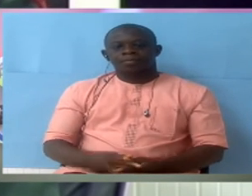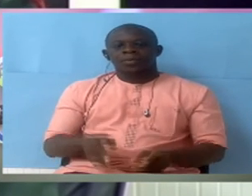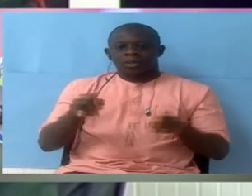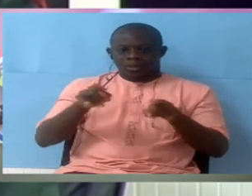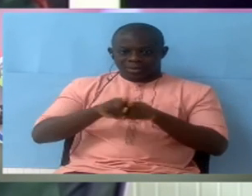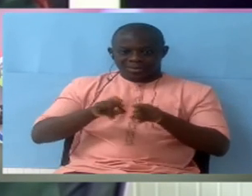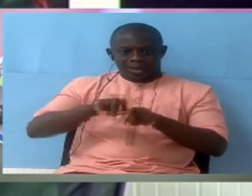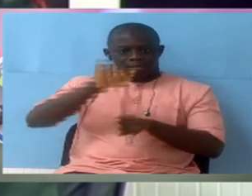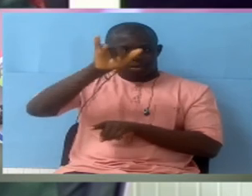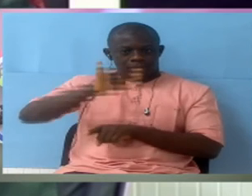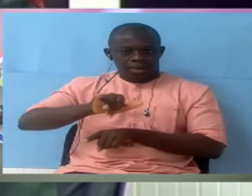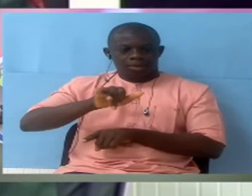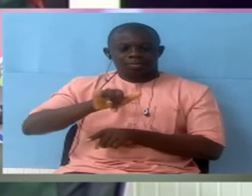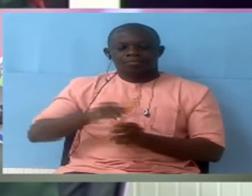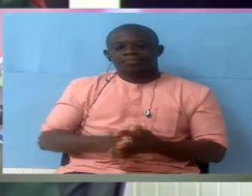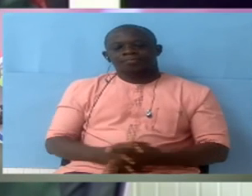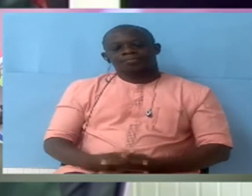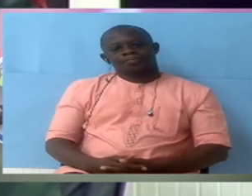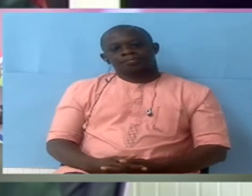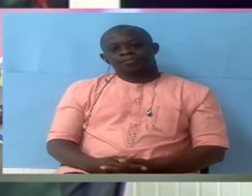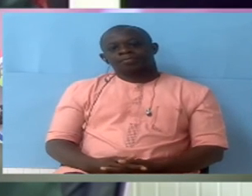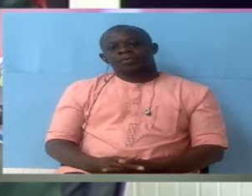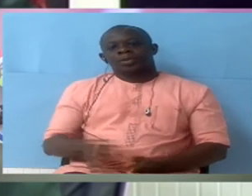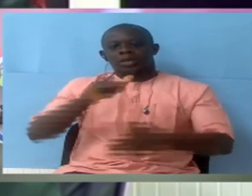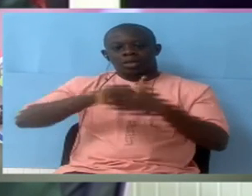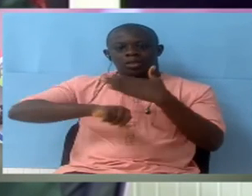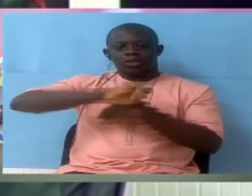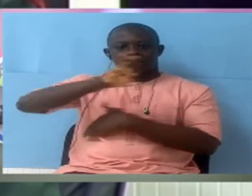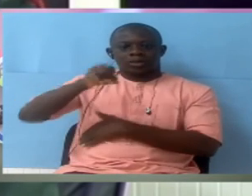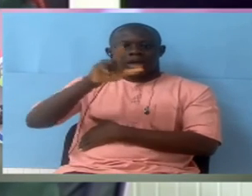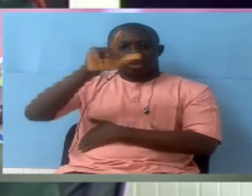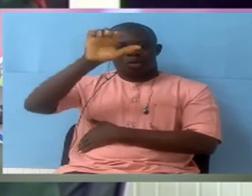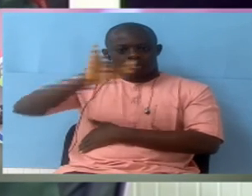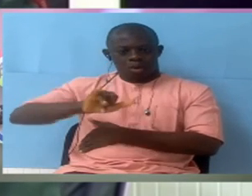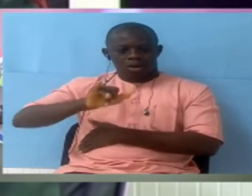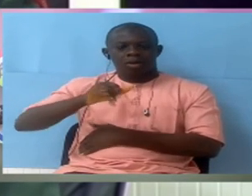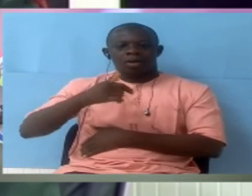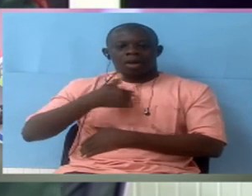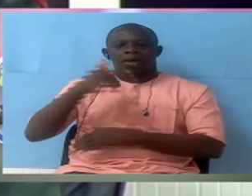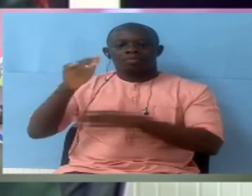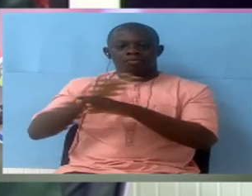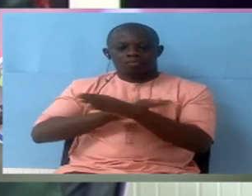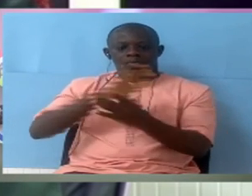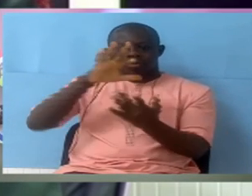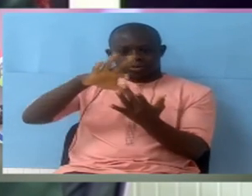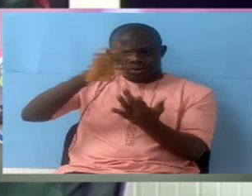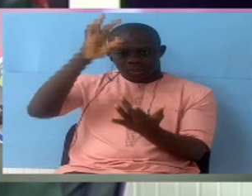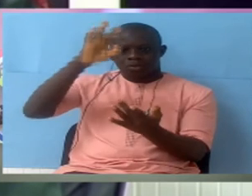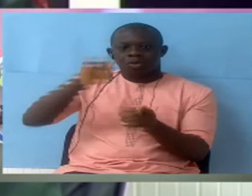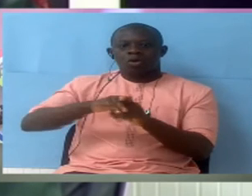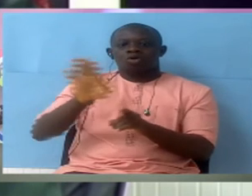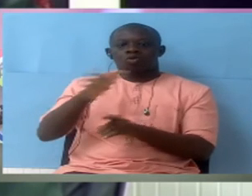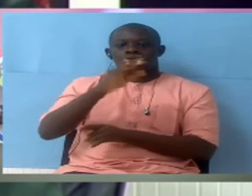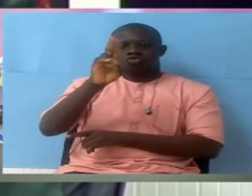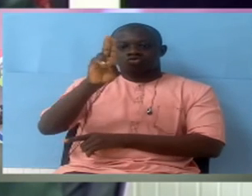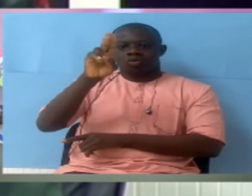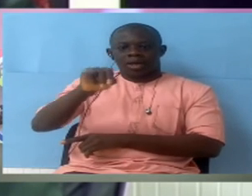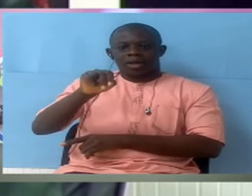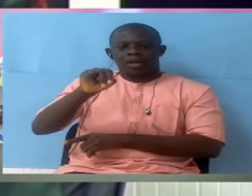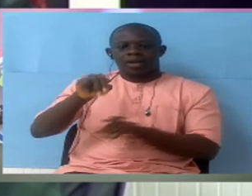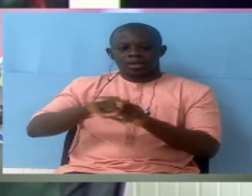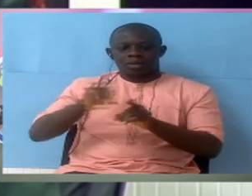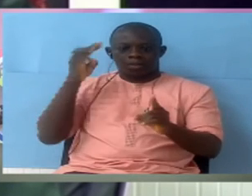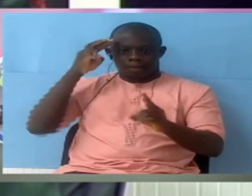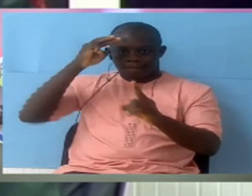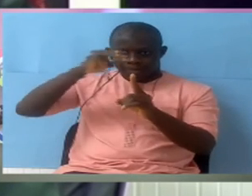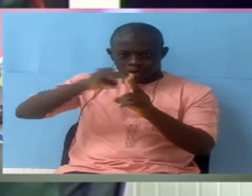year. Ca ben atba. In July. Very July. I was selected to go on a UN mission in Liberia.